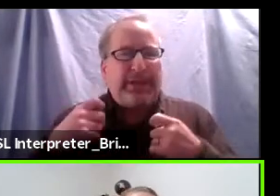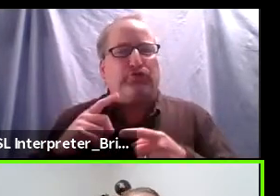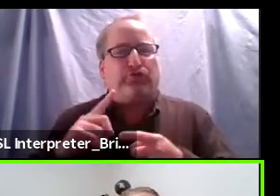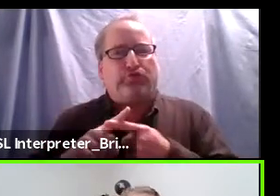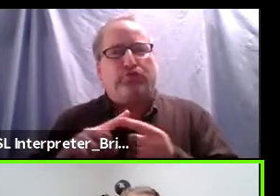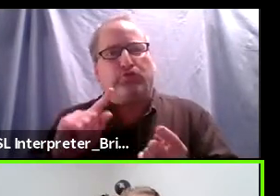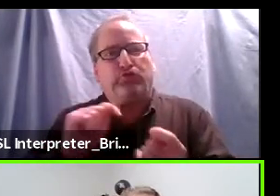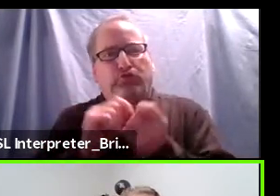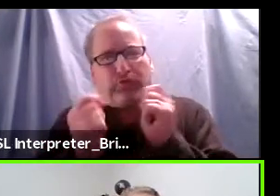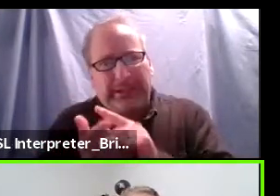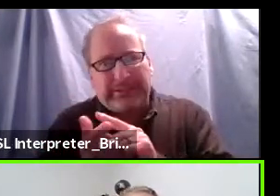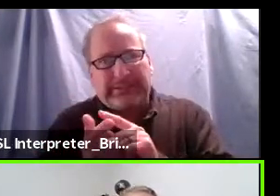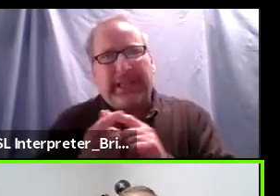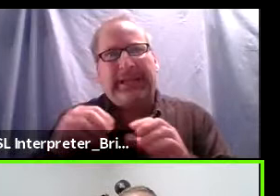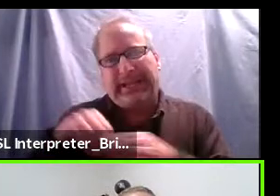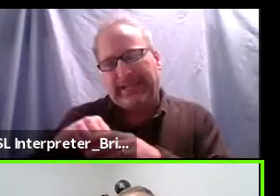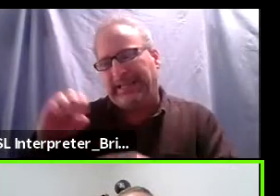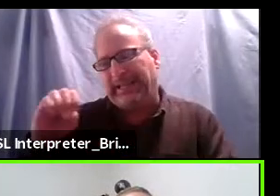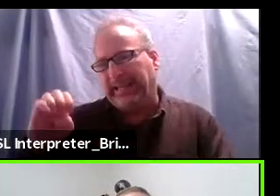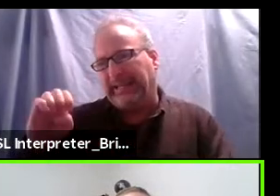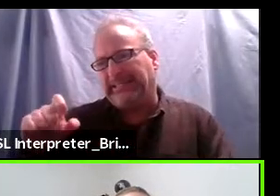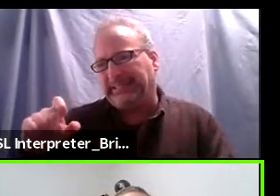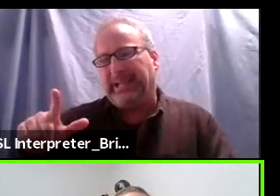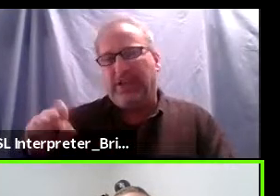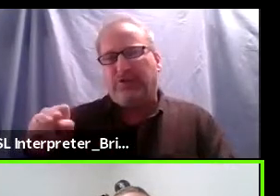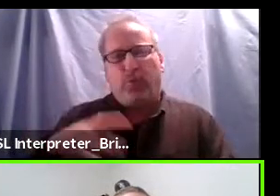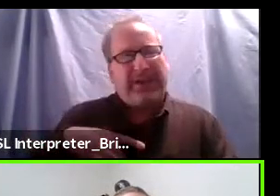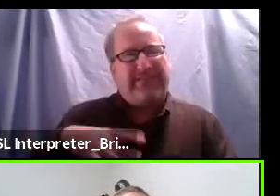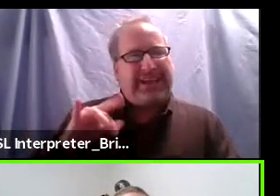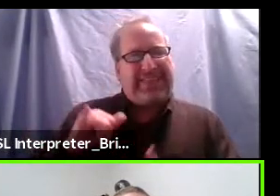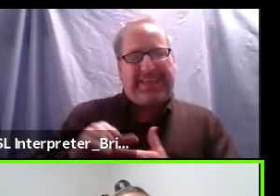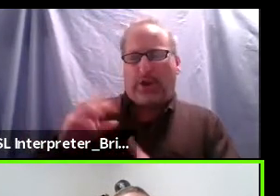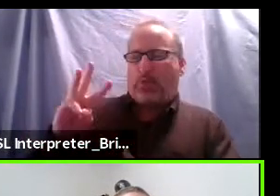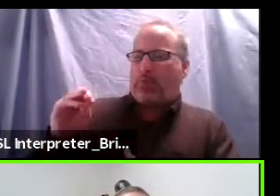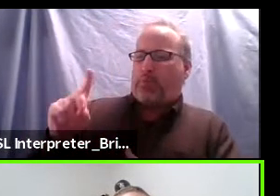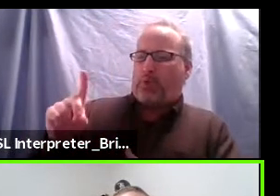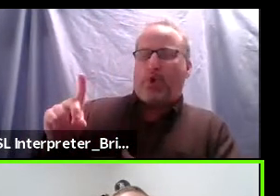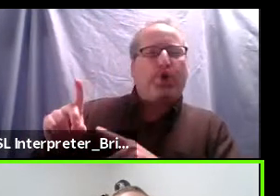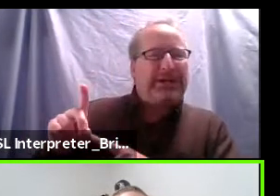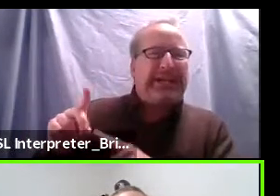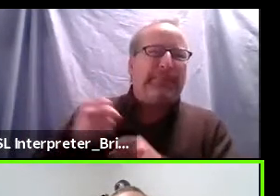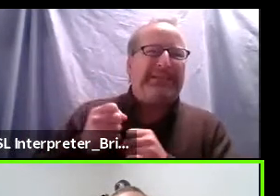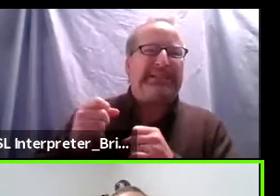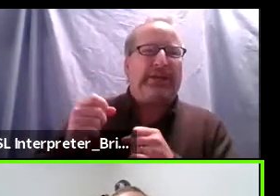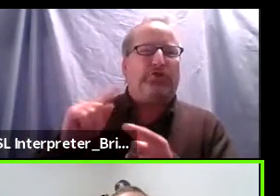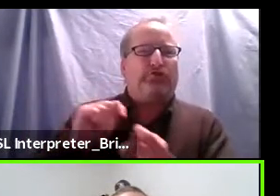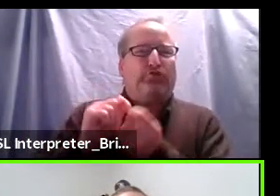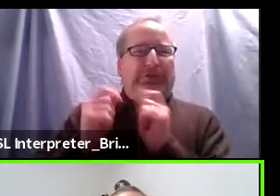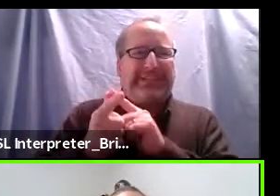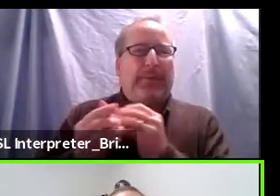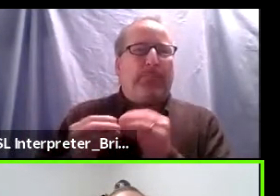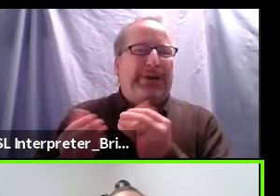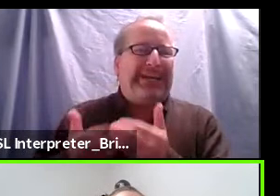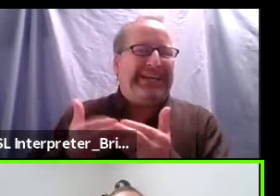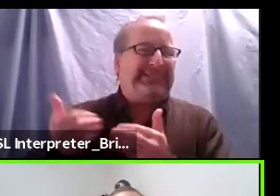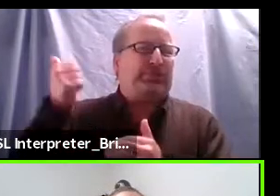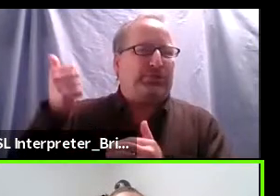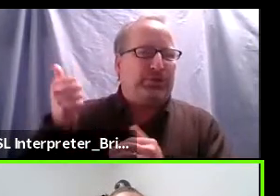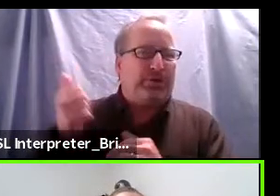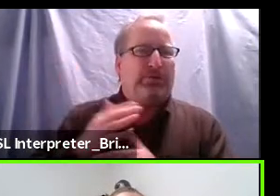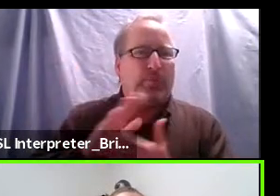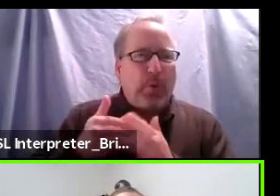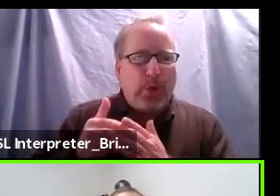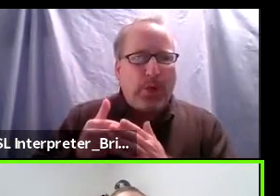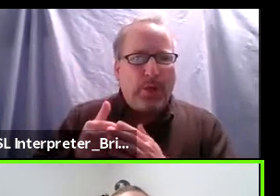in an Excel format. And so we find that Word makes the translation easier so that all of the proper sort of,